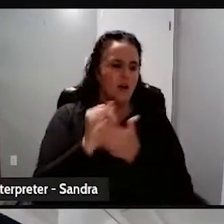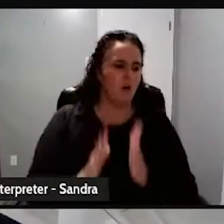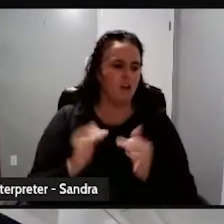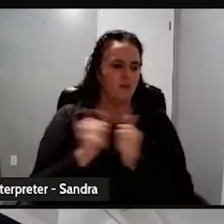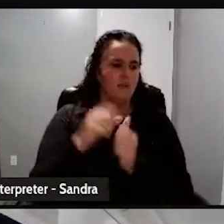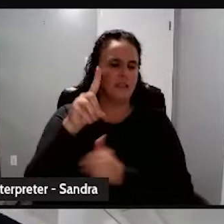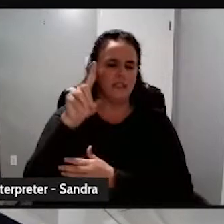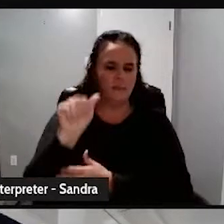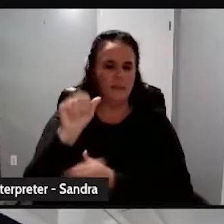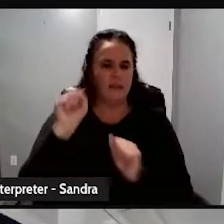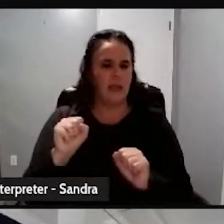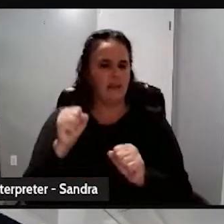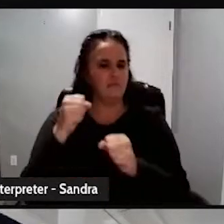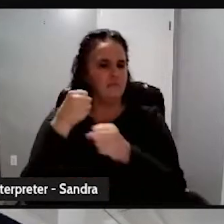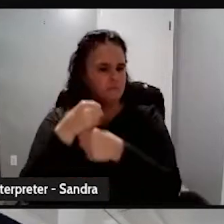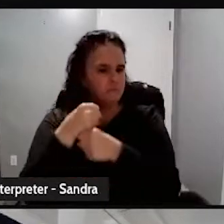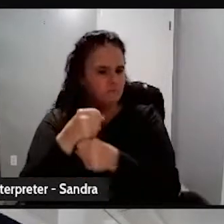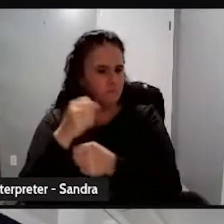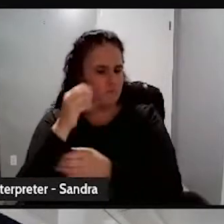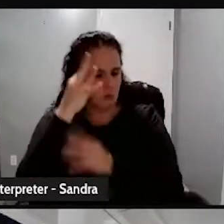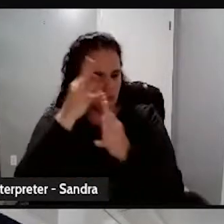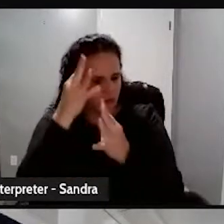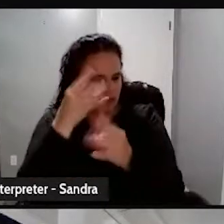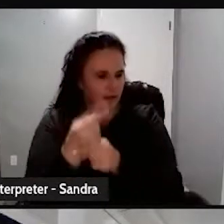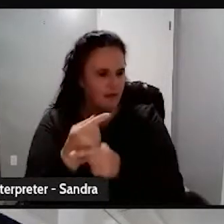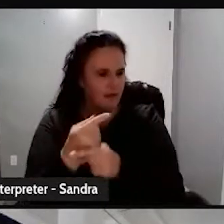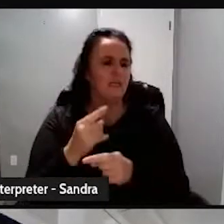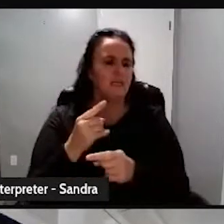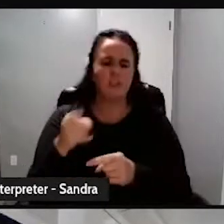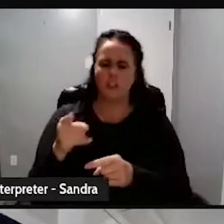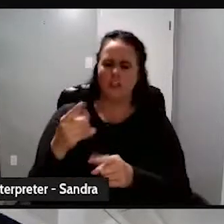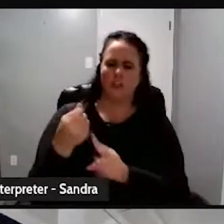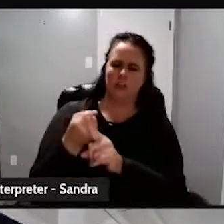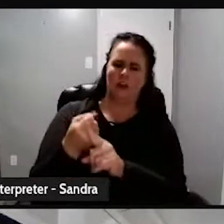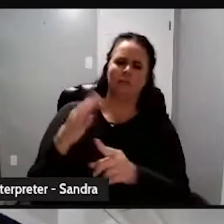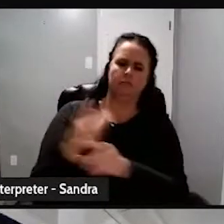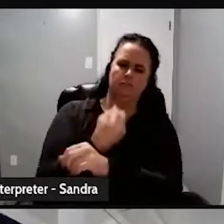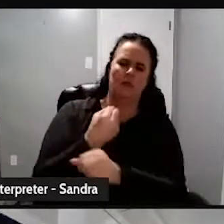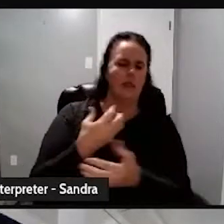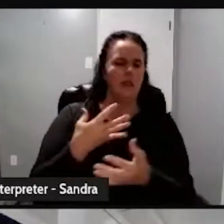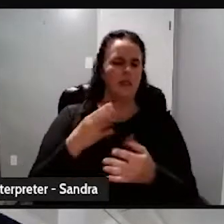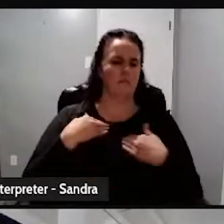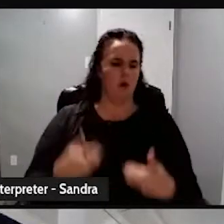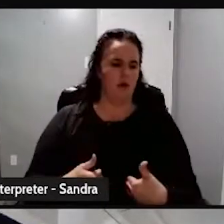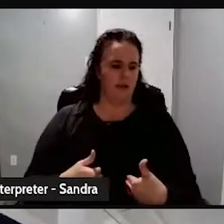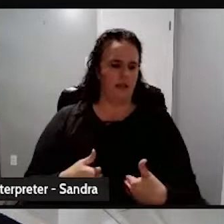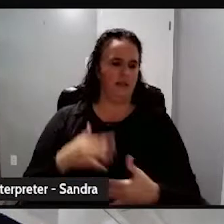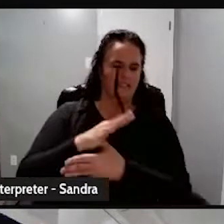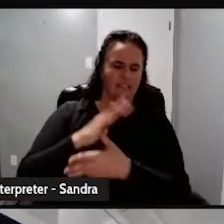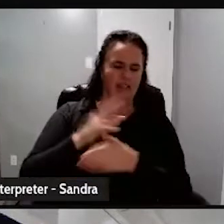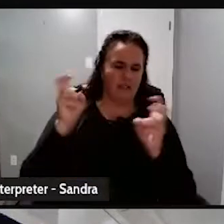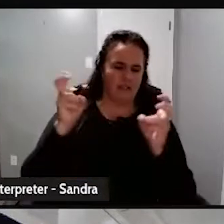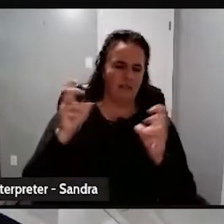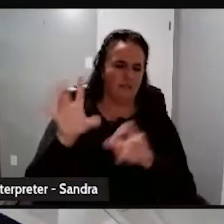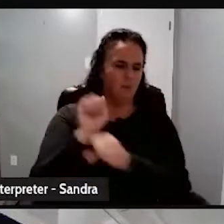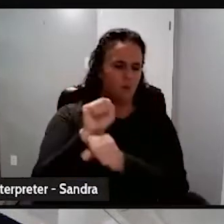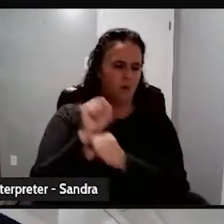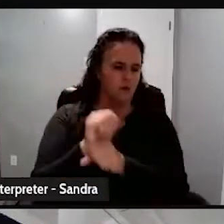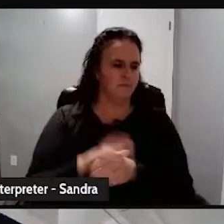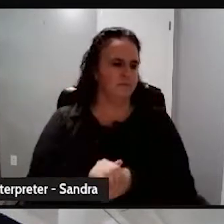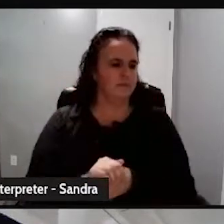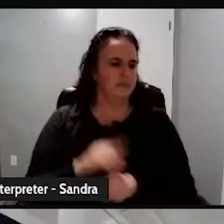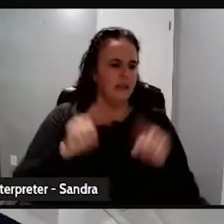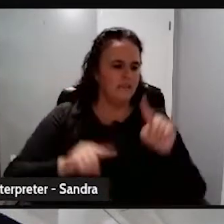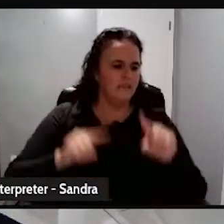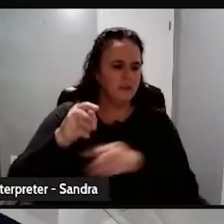create. Lambert uses the body as the main theme of her work. Diverse media communicate ideas